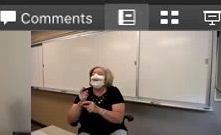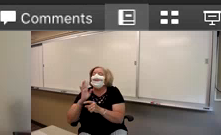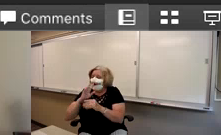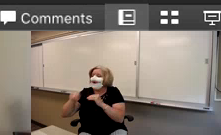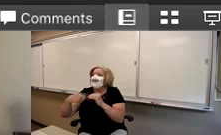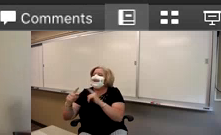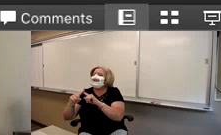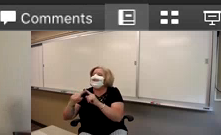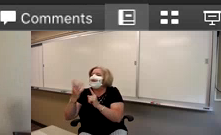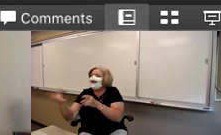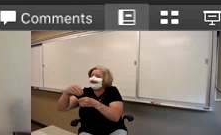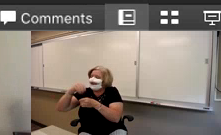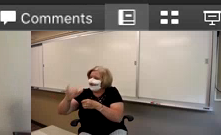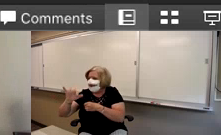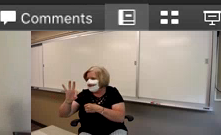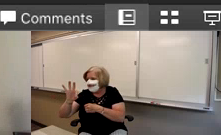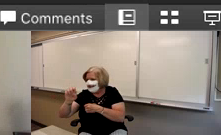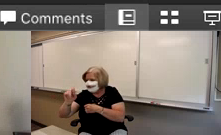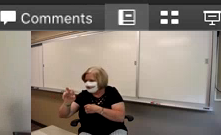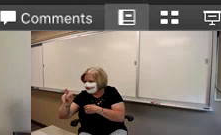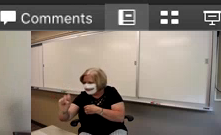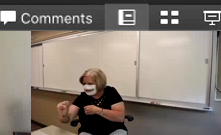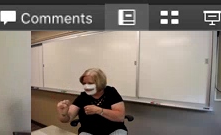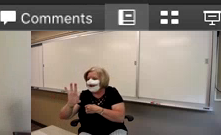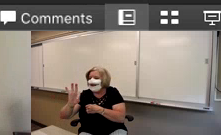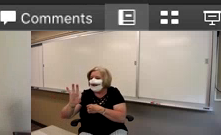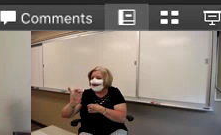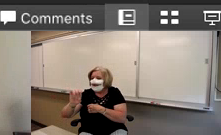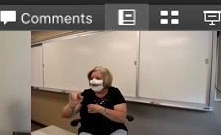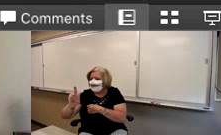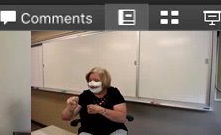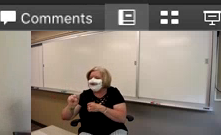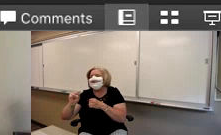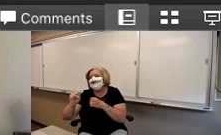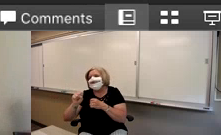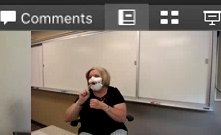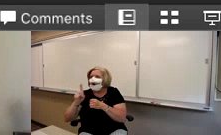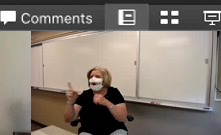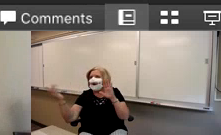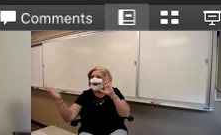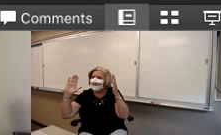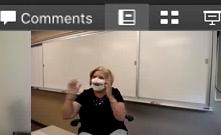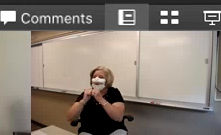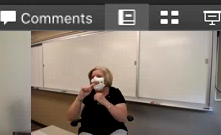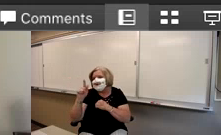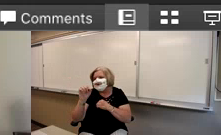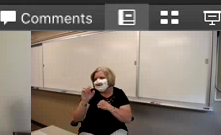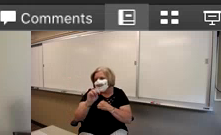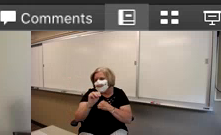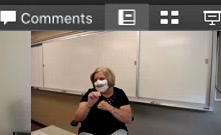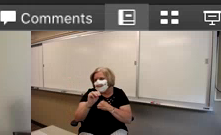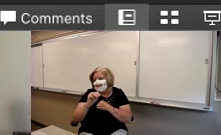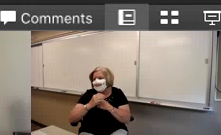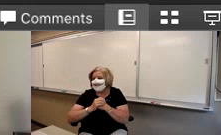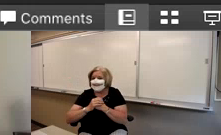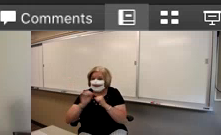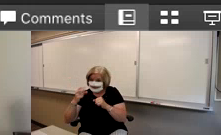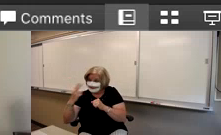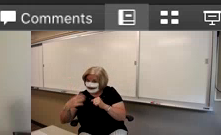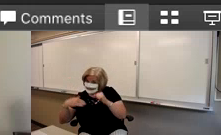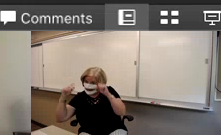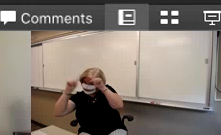different features within that. And these are the features that are comparable for those of you that have used Zoom before. Can you guys see my